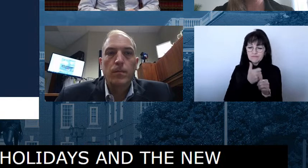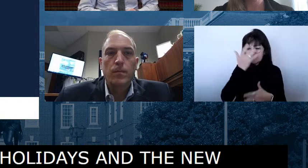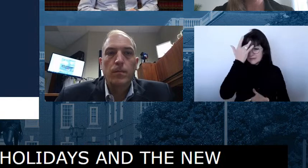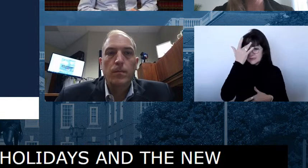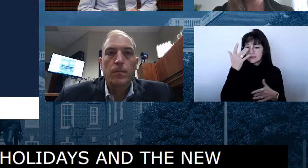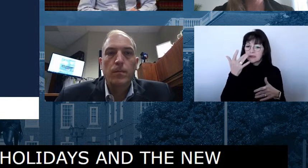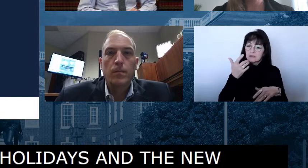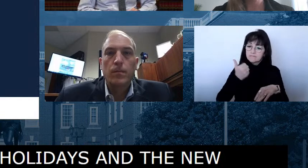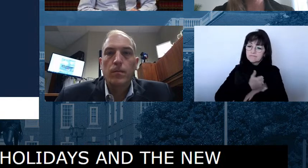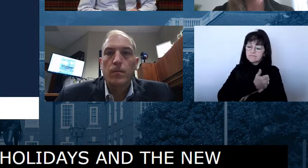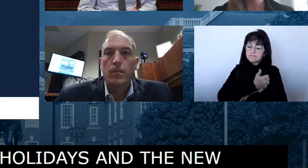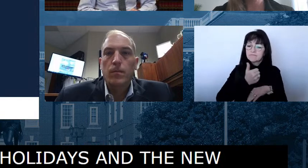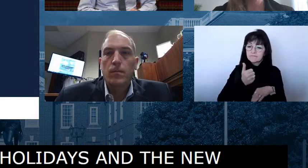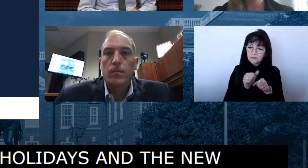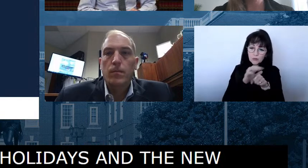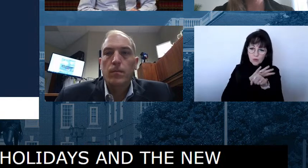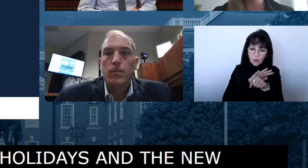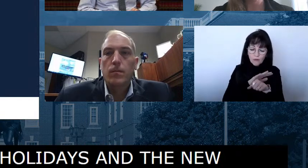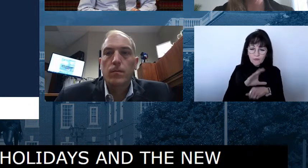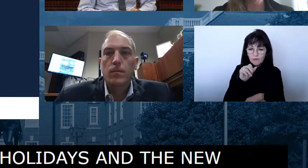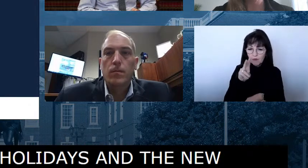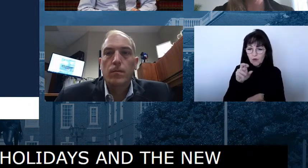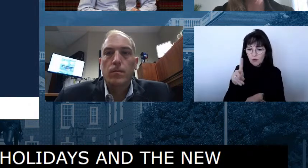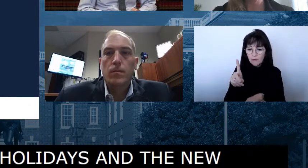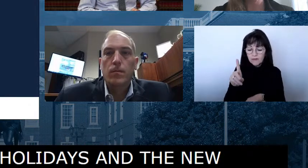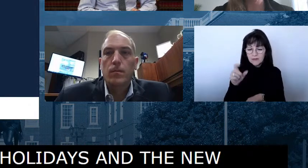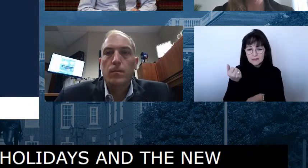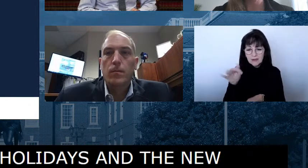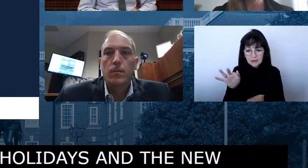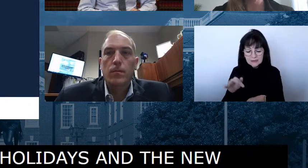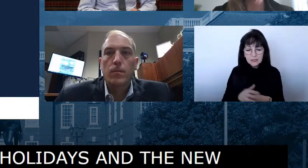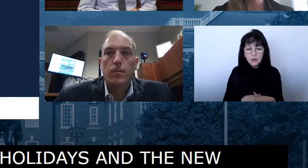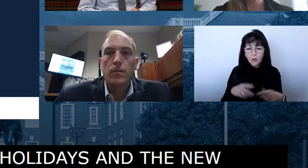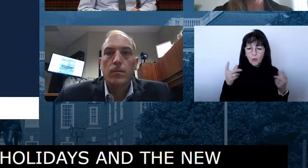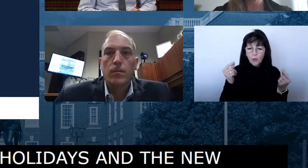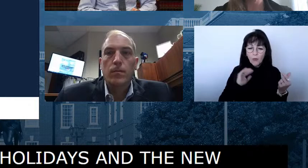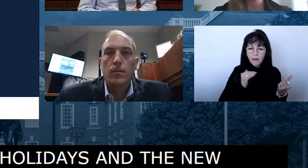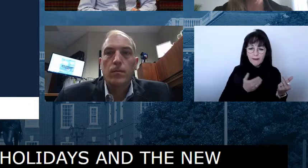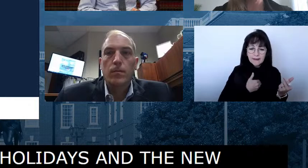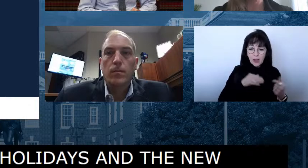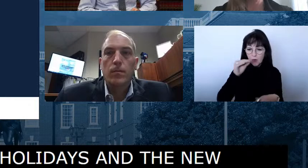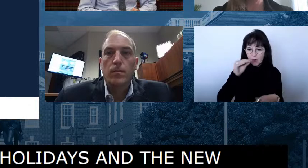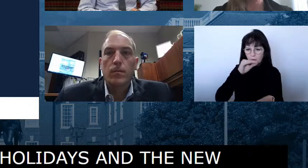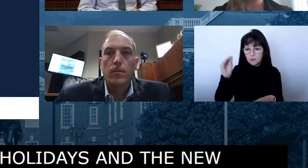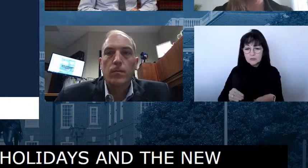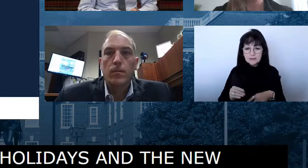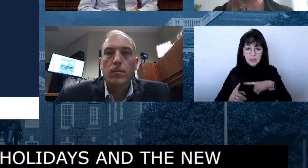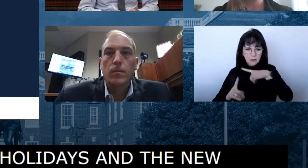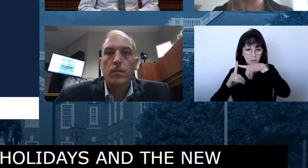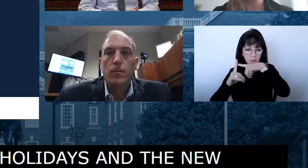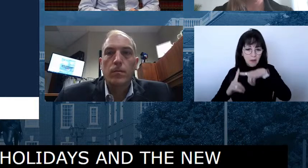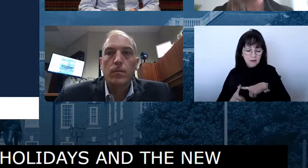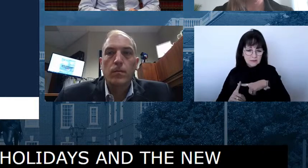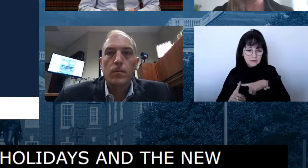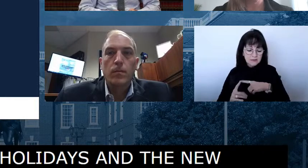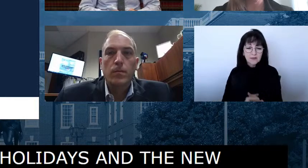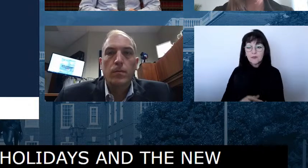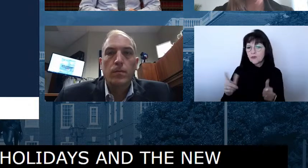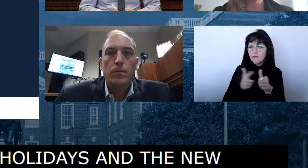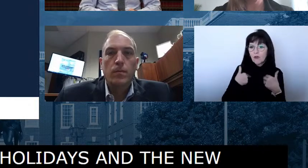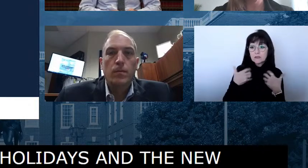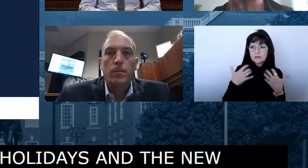reasons, what our percent positives are. And we'll go to that in a minute. First, I want to thank Dr. Carol Rattay,